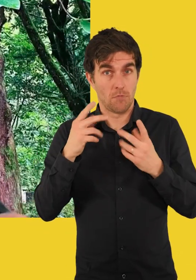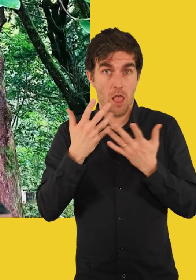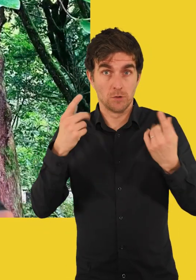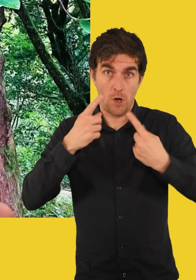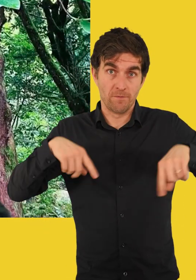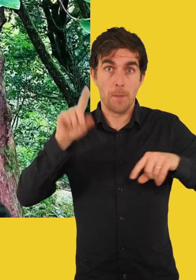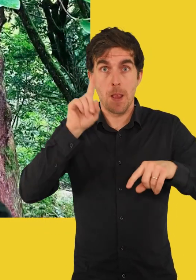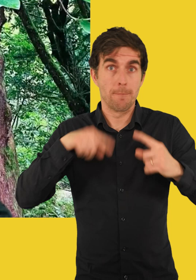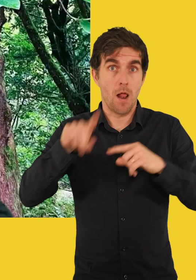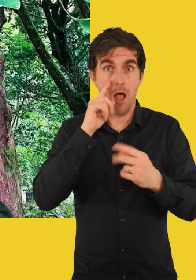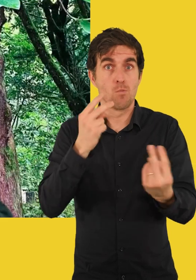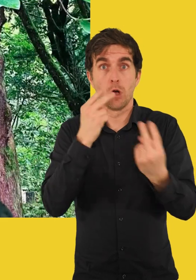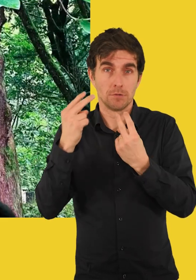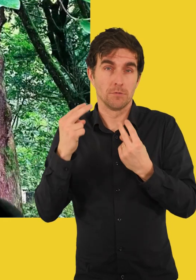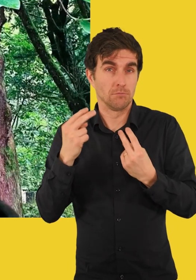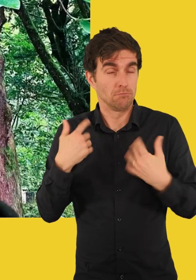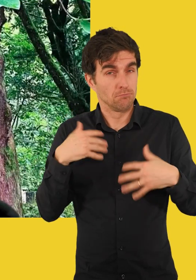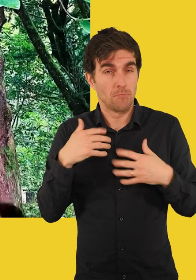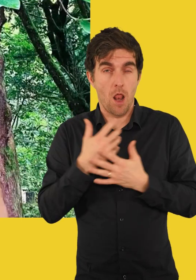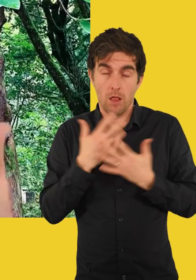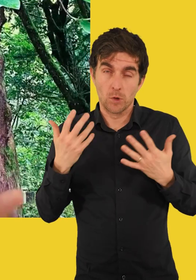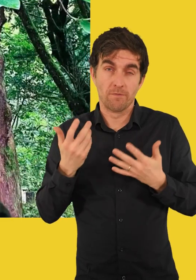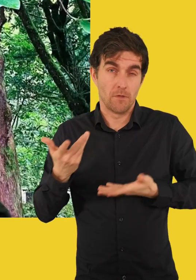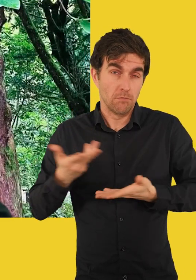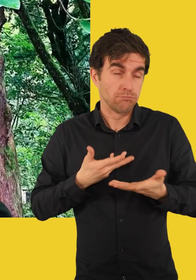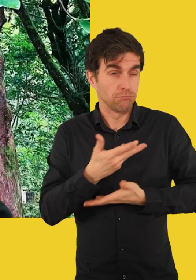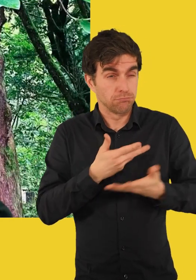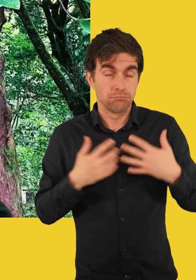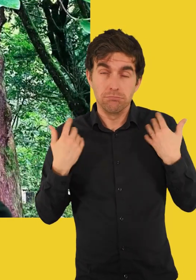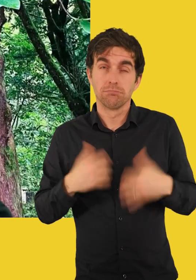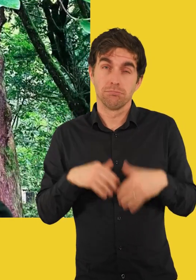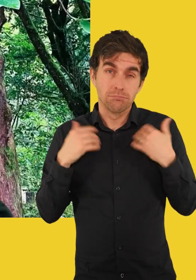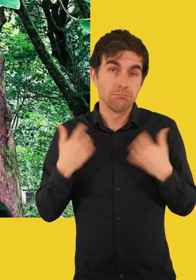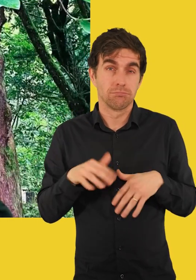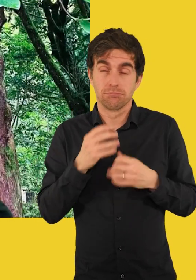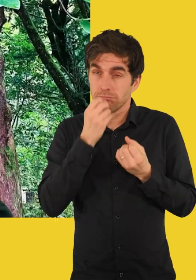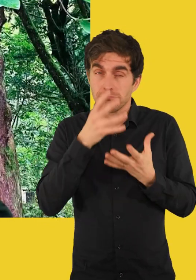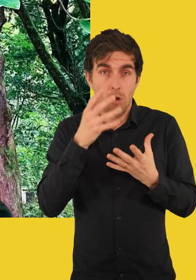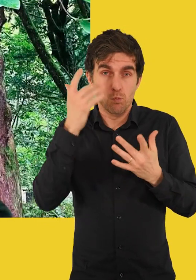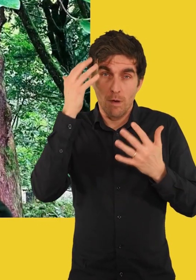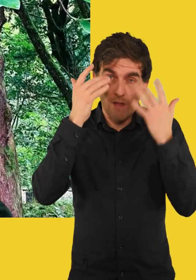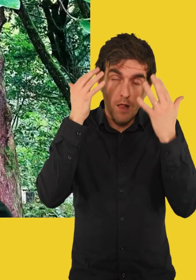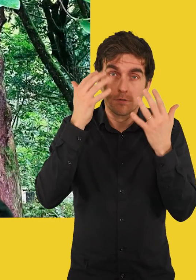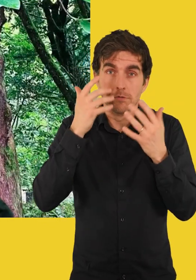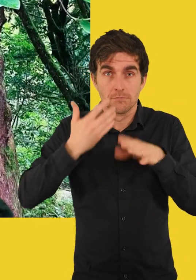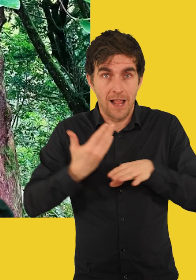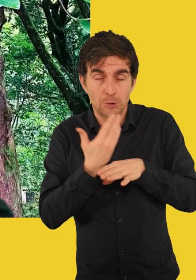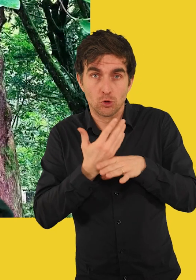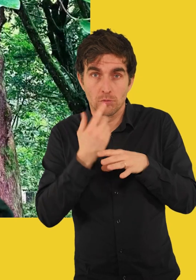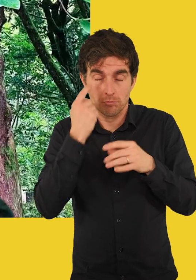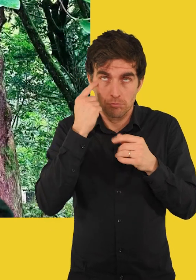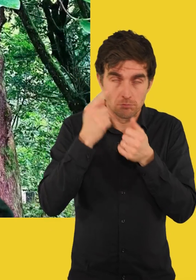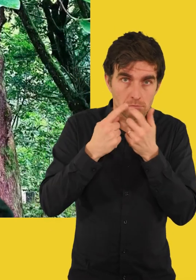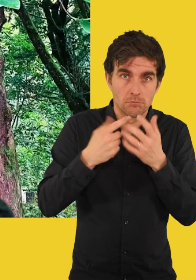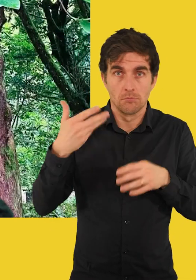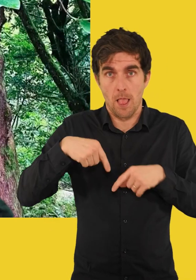our attendees have, and you all have lots of fruitful conversations, reflections, and actions that come